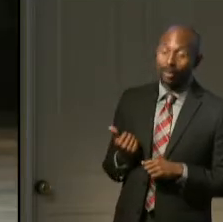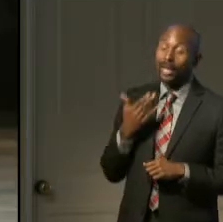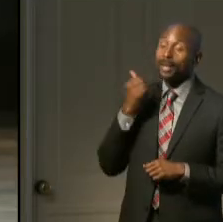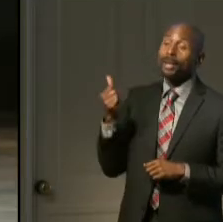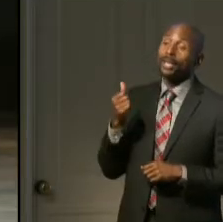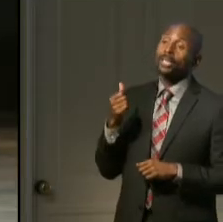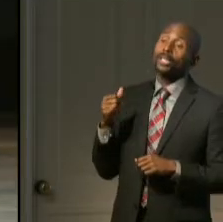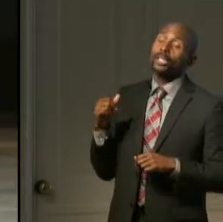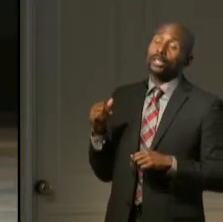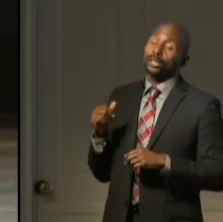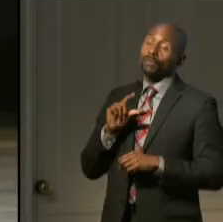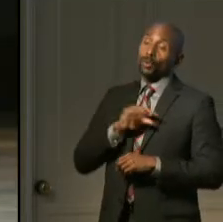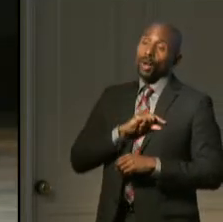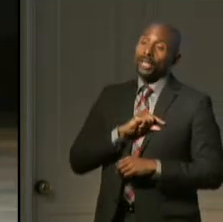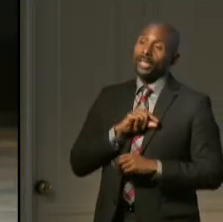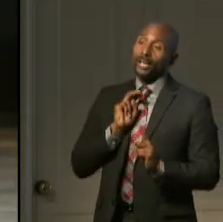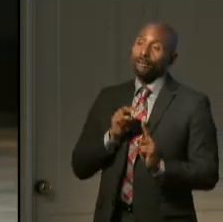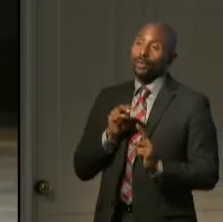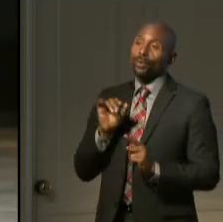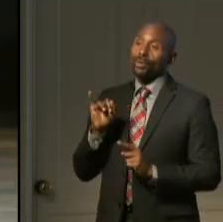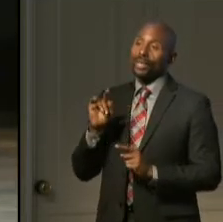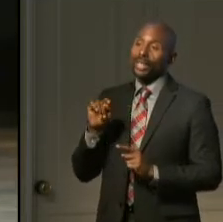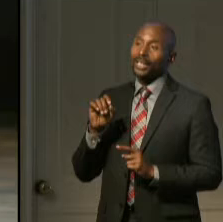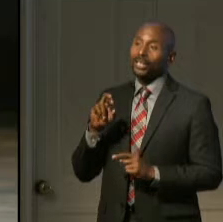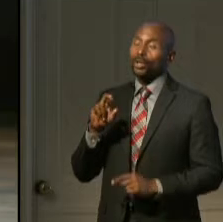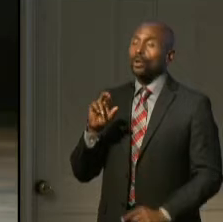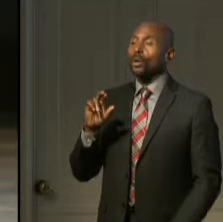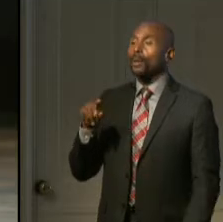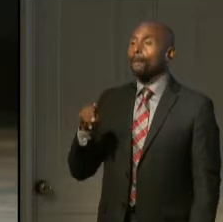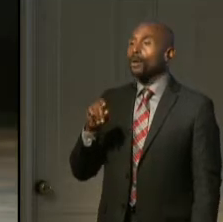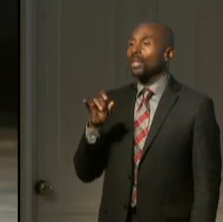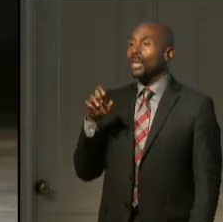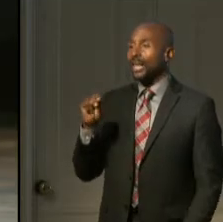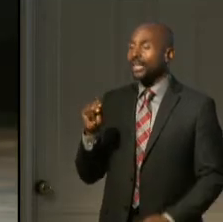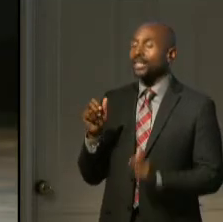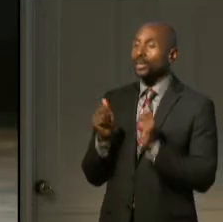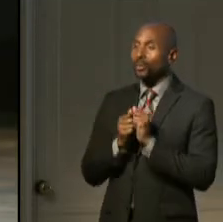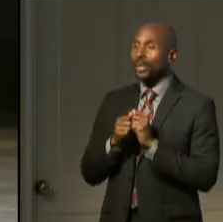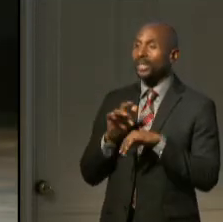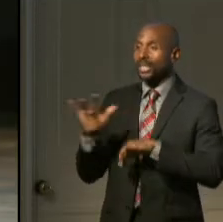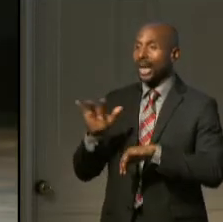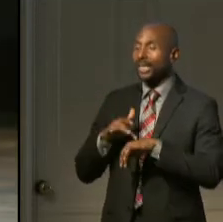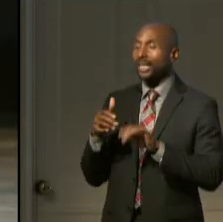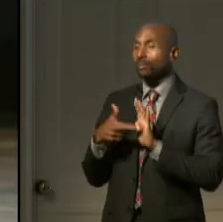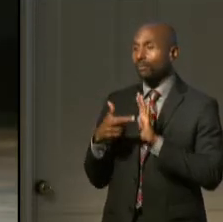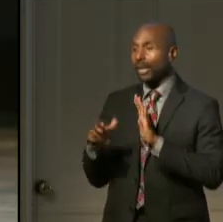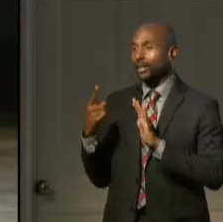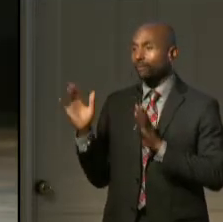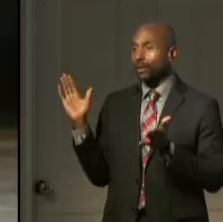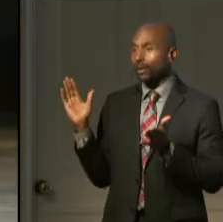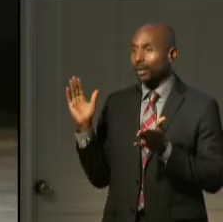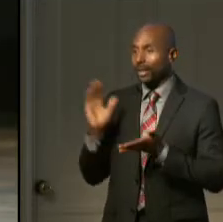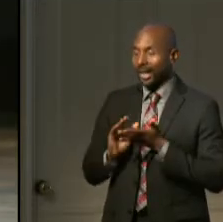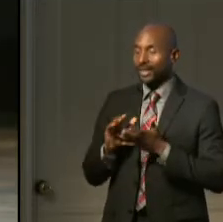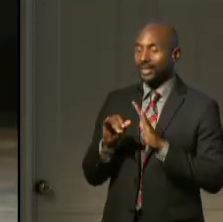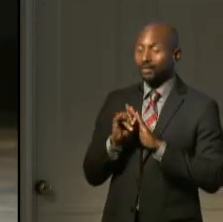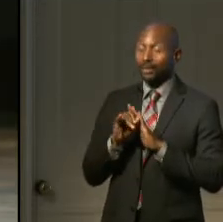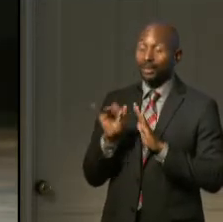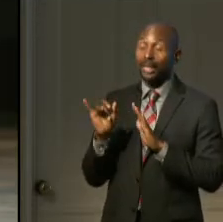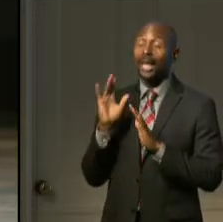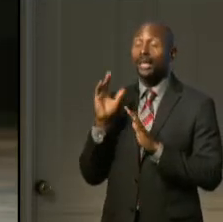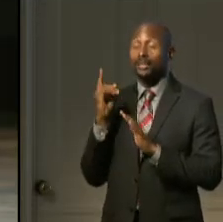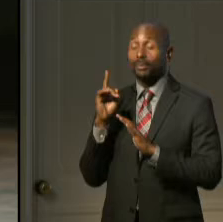view interpolation around edges and shiny reflections with considerably fewer images, and that's something that's going to be important for light field video. So I